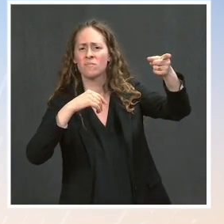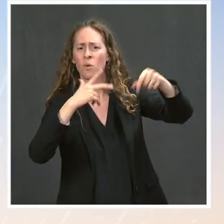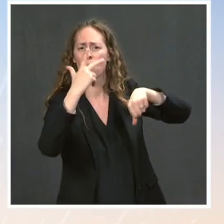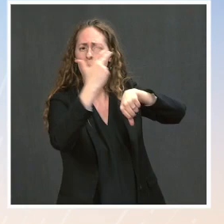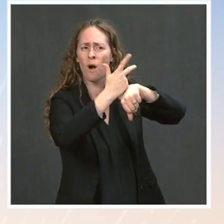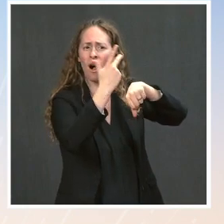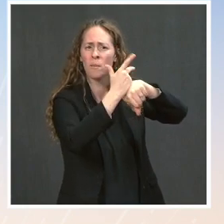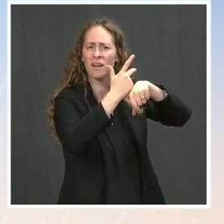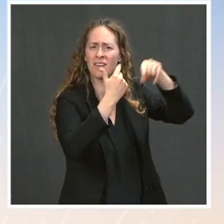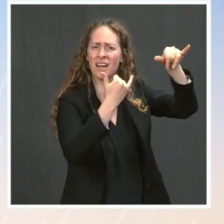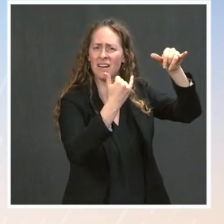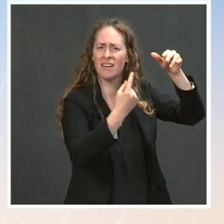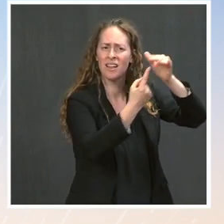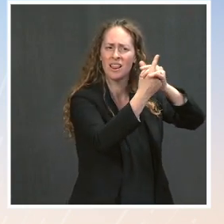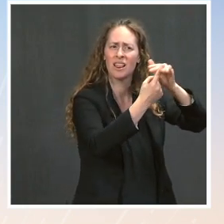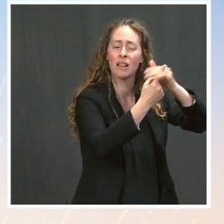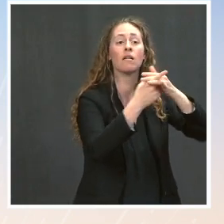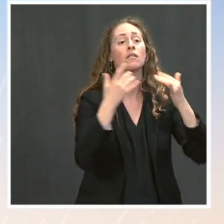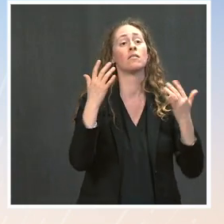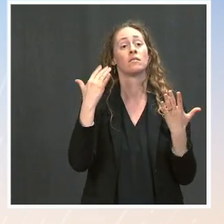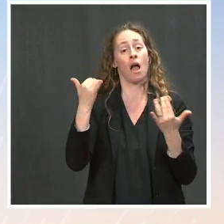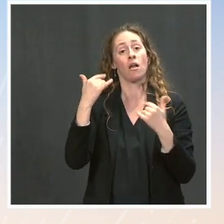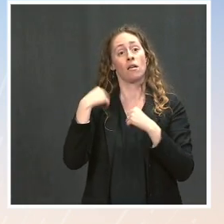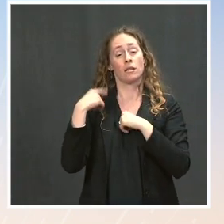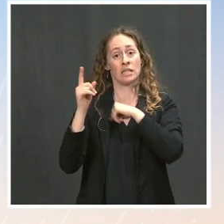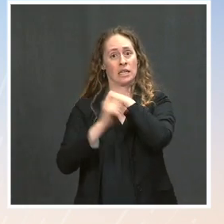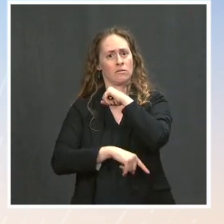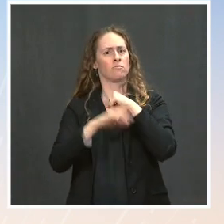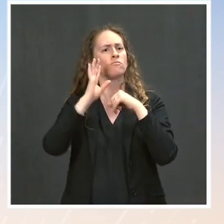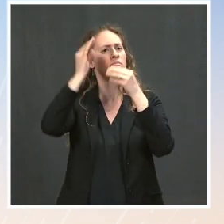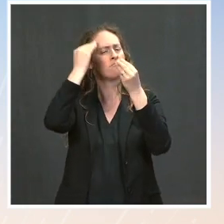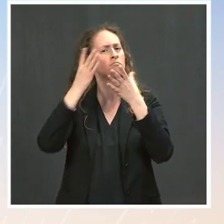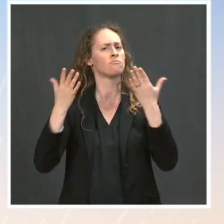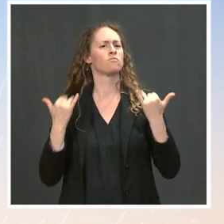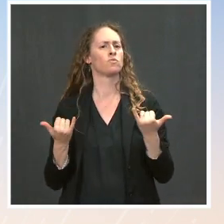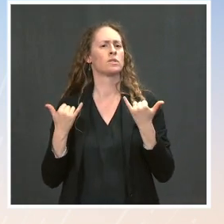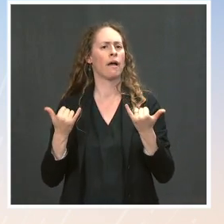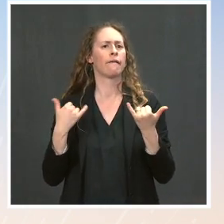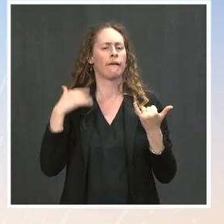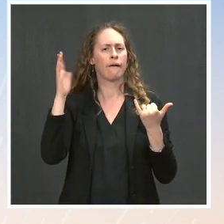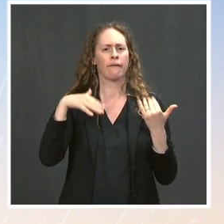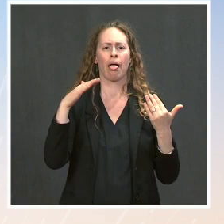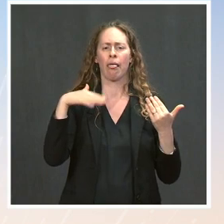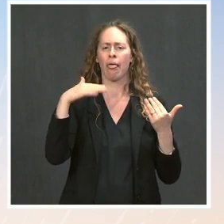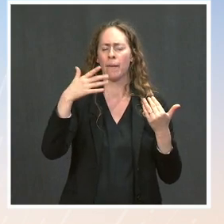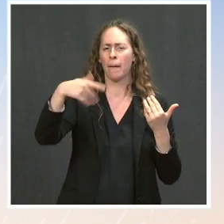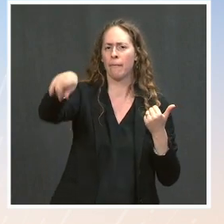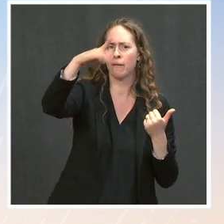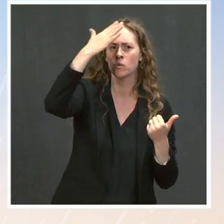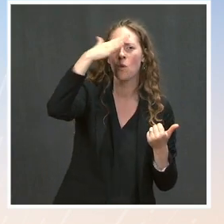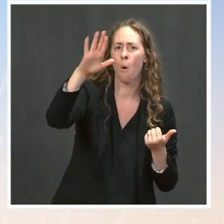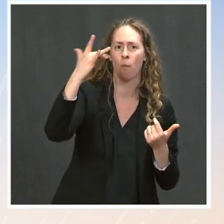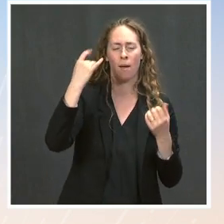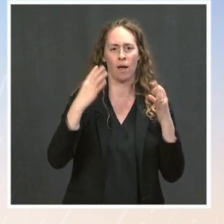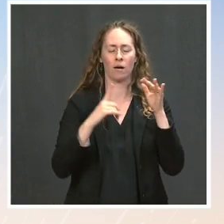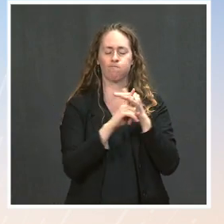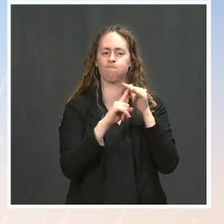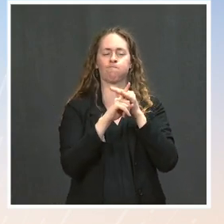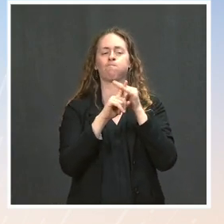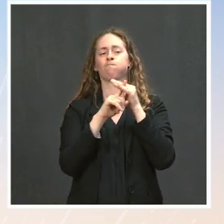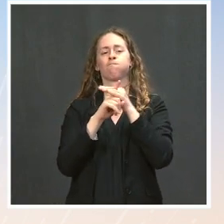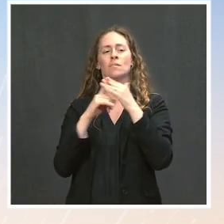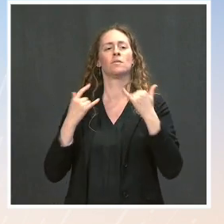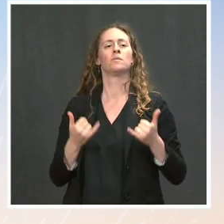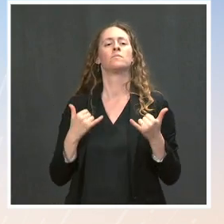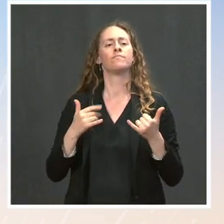the sanctions that were announced today, which everybody may not have seen, I know there's a lot going on, is on one current and one former Guatemalan government